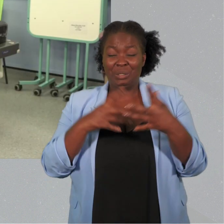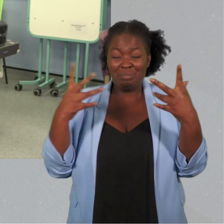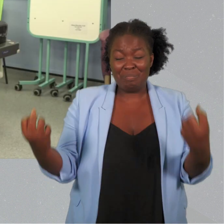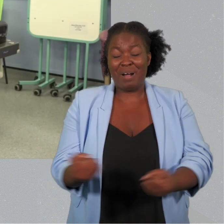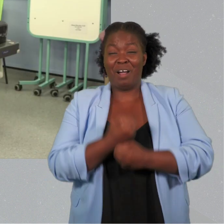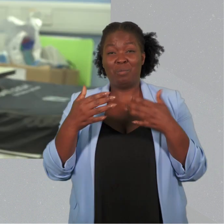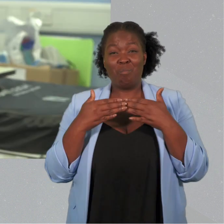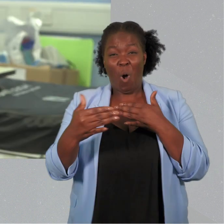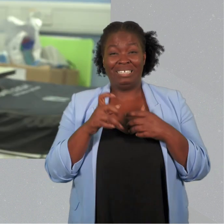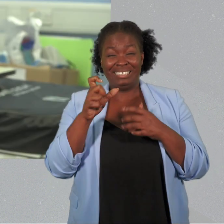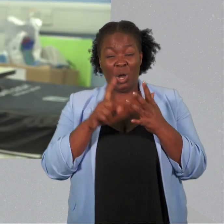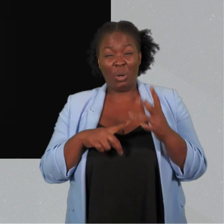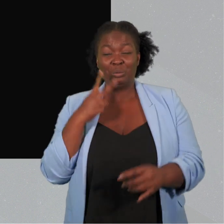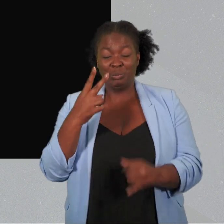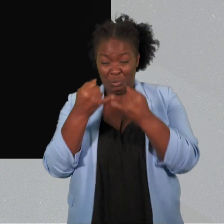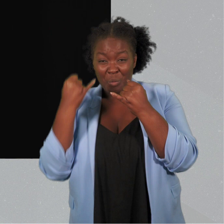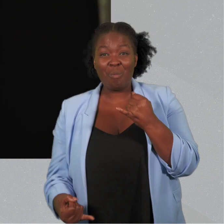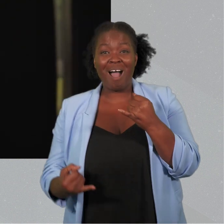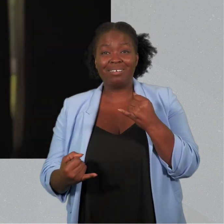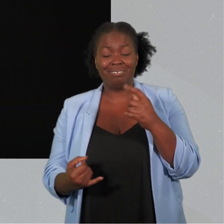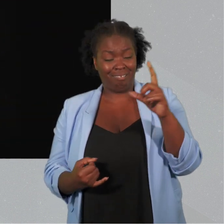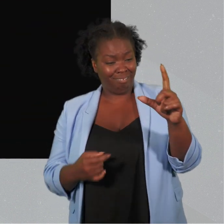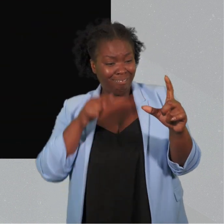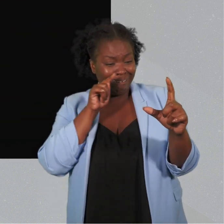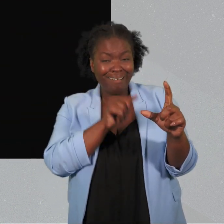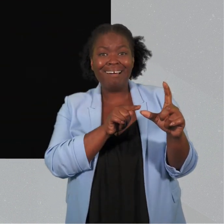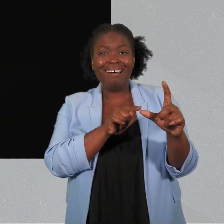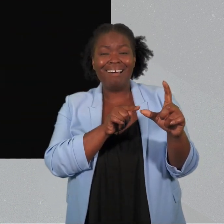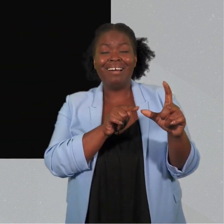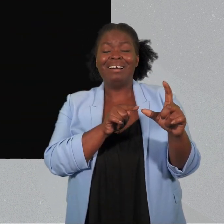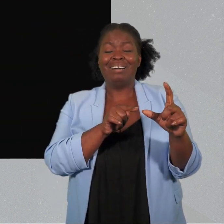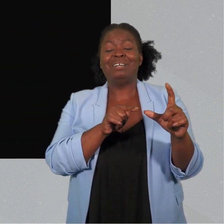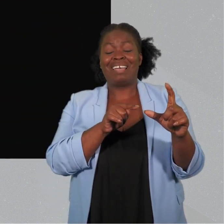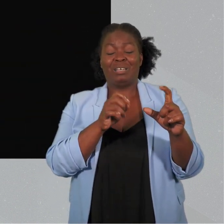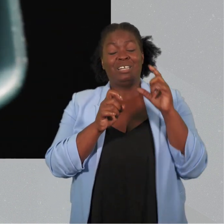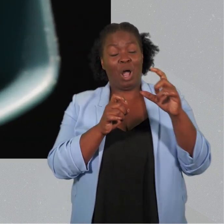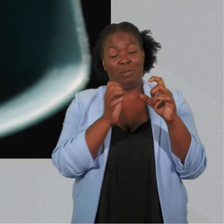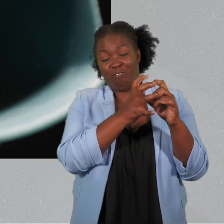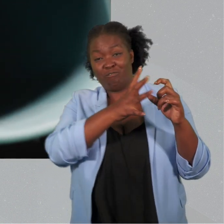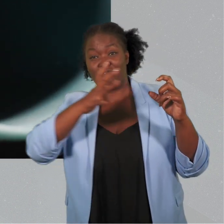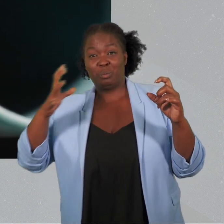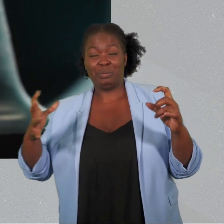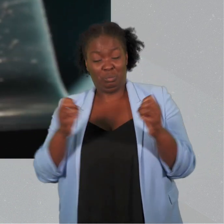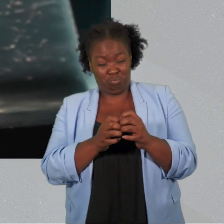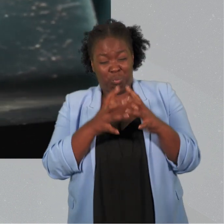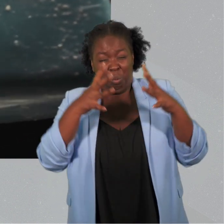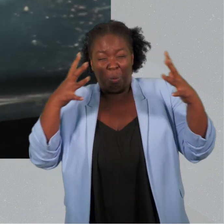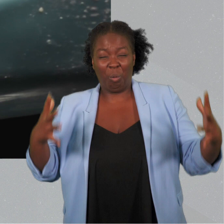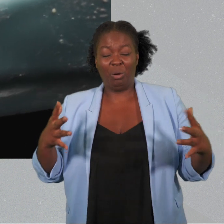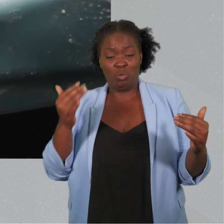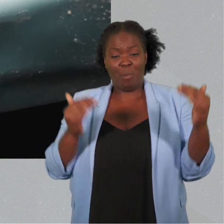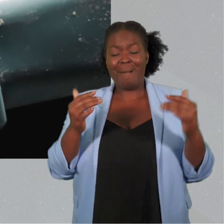powerful than carbon dioxide. So a small inhaler can actually have a very big carbon footprint equivalent to 10,